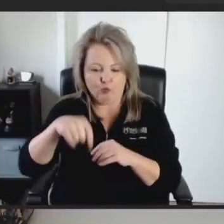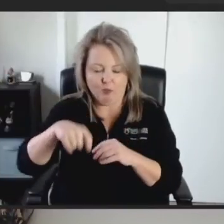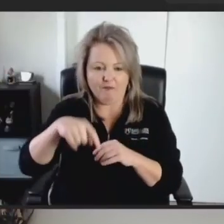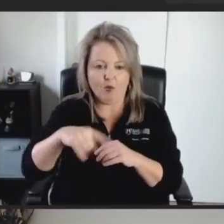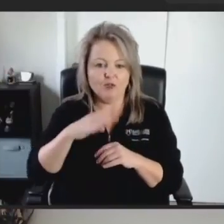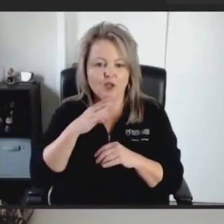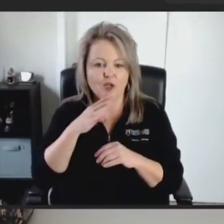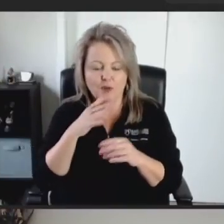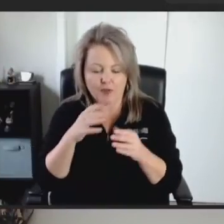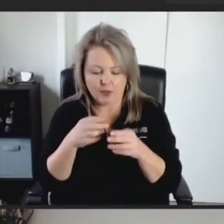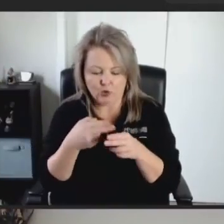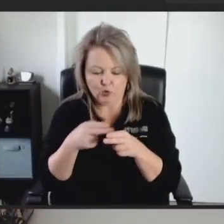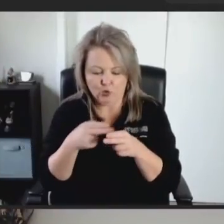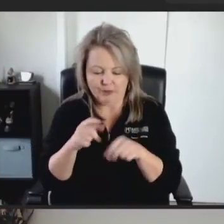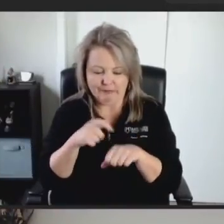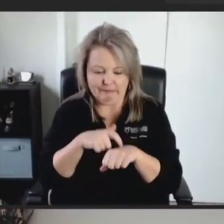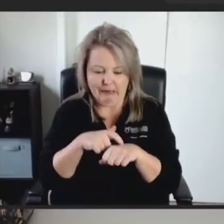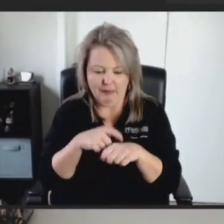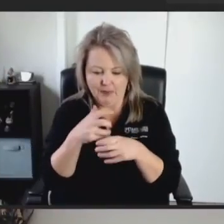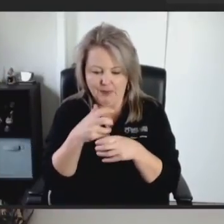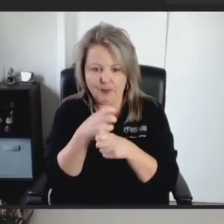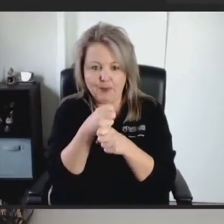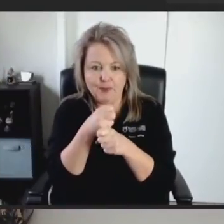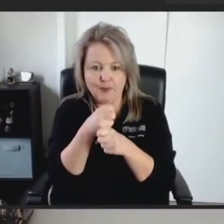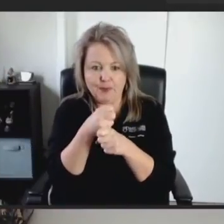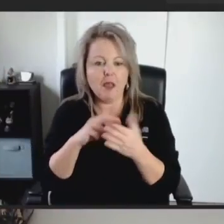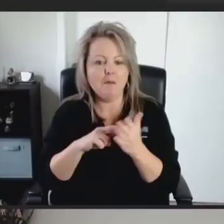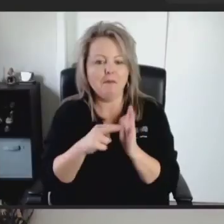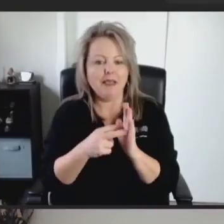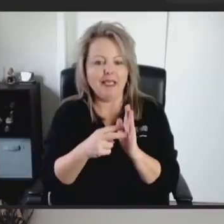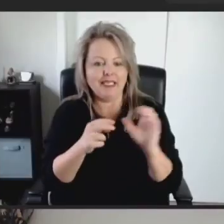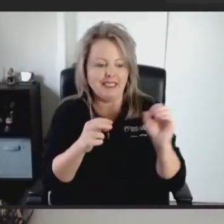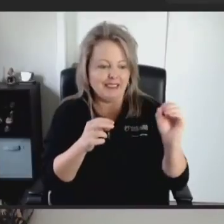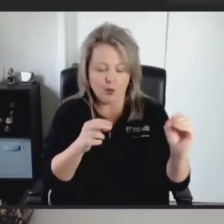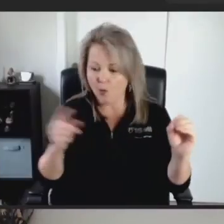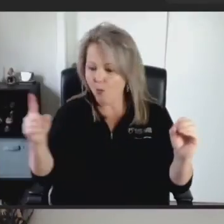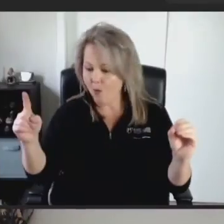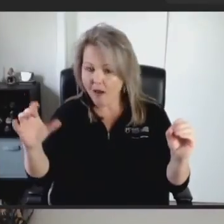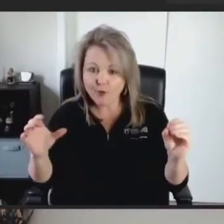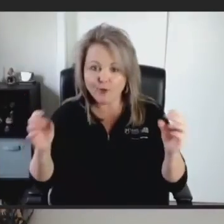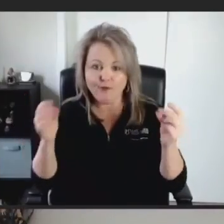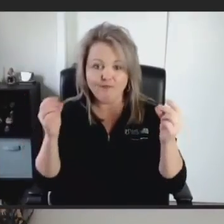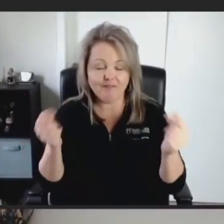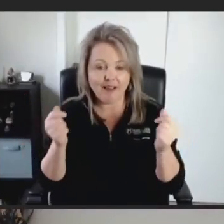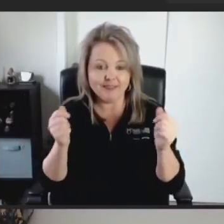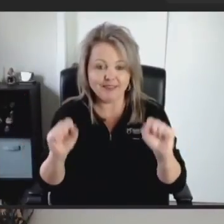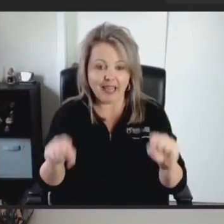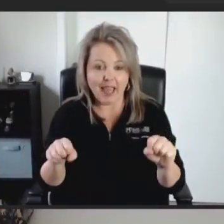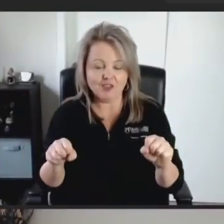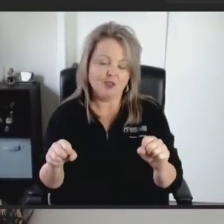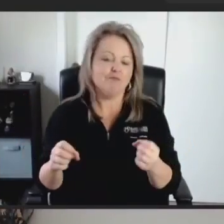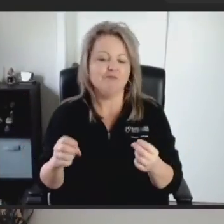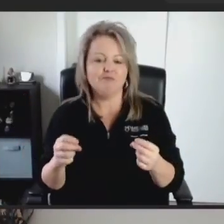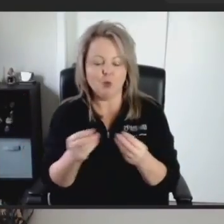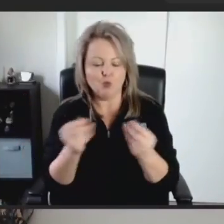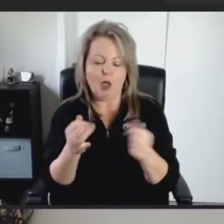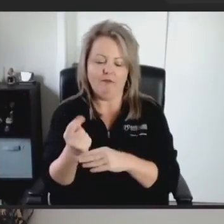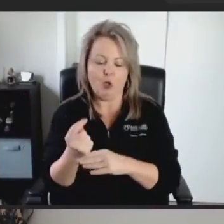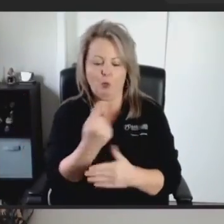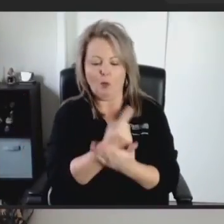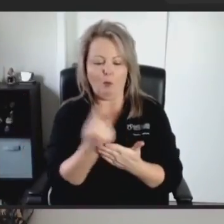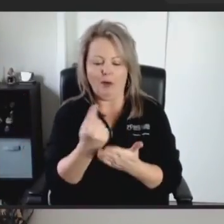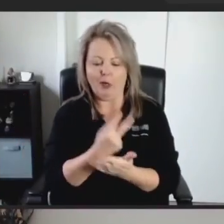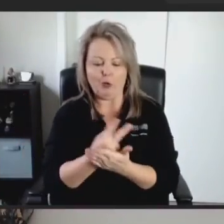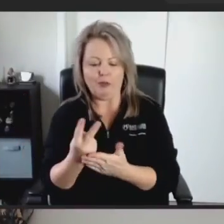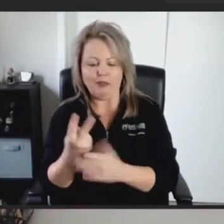time frame, it's not something that you can go from 0 to 100 in weeks or months. And